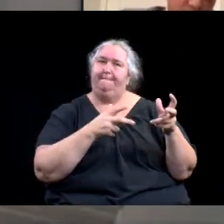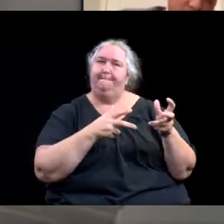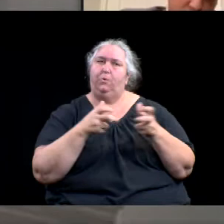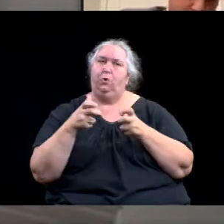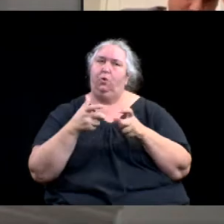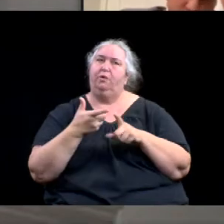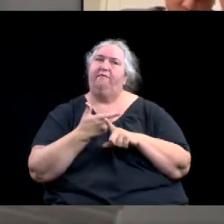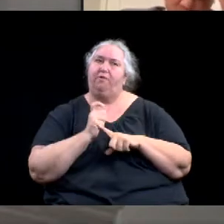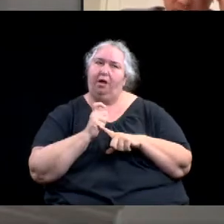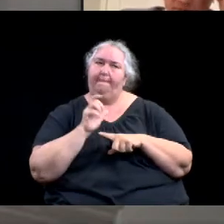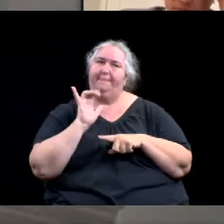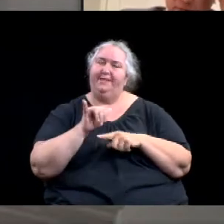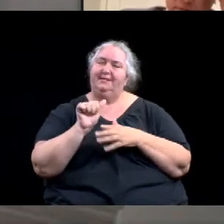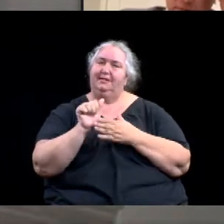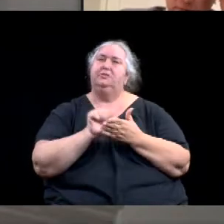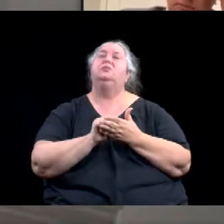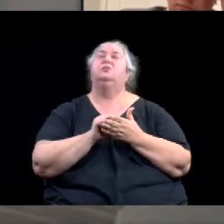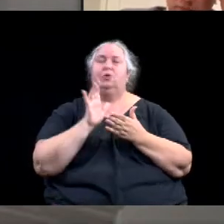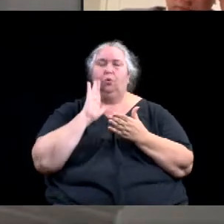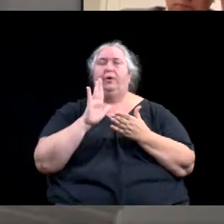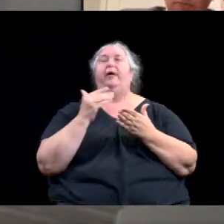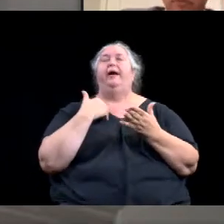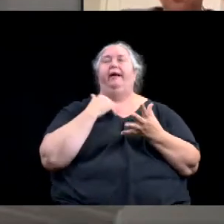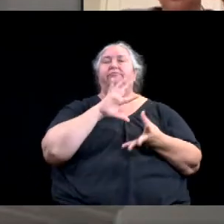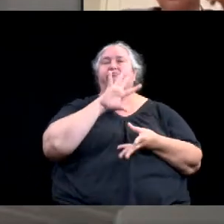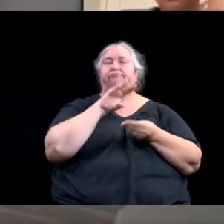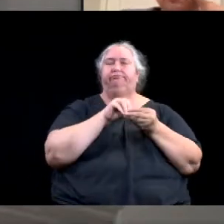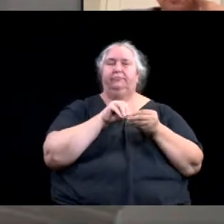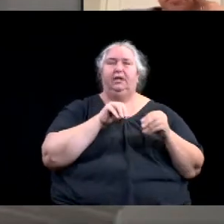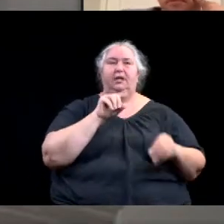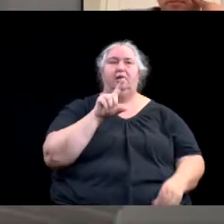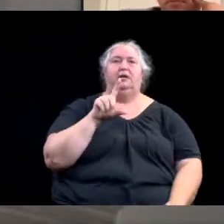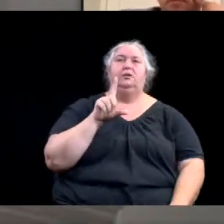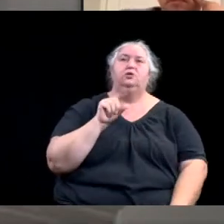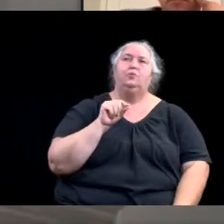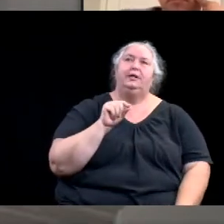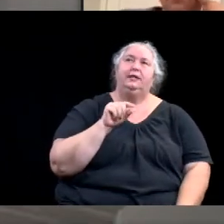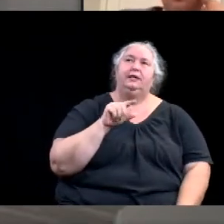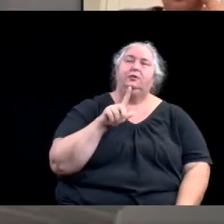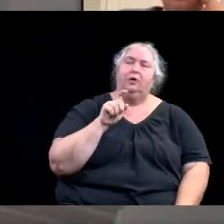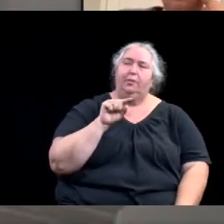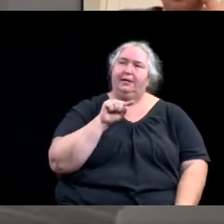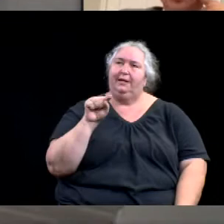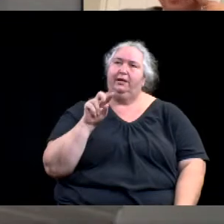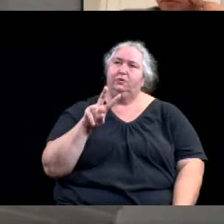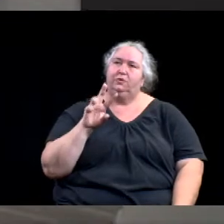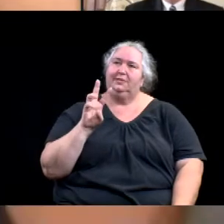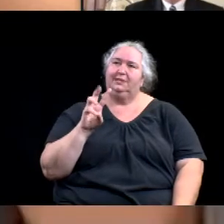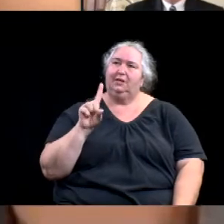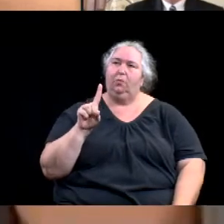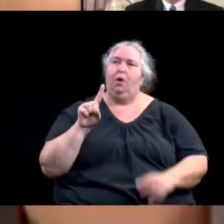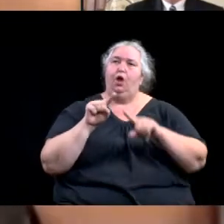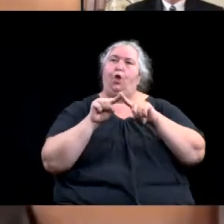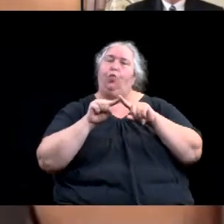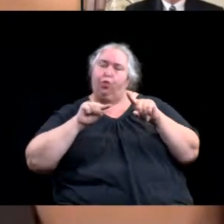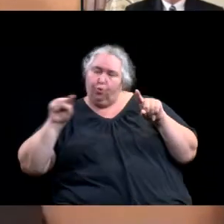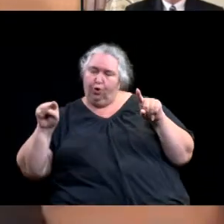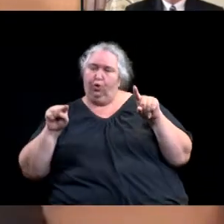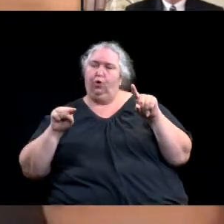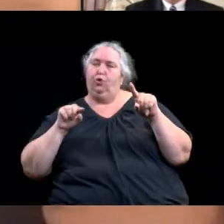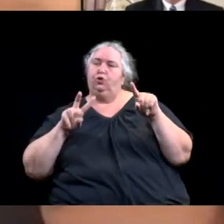2021-261 through 2021-271. Is there a motion on the consent agenda? Motion for approval on consent